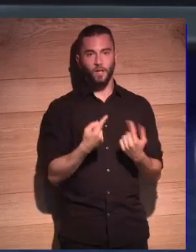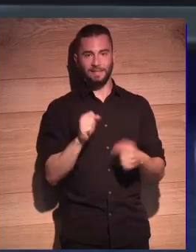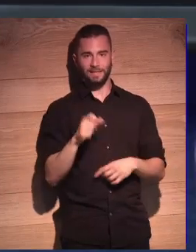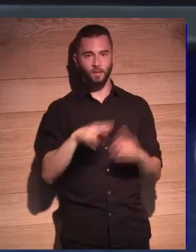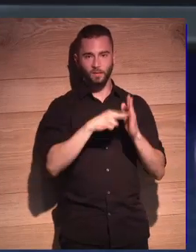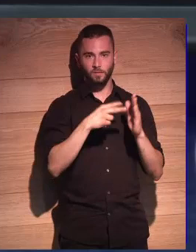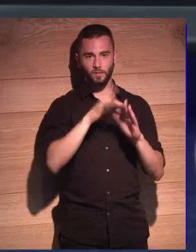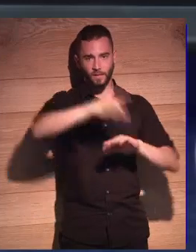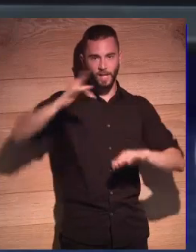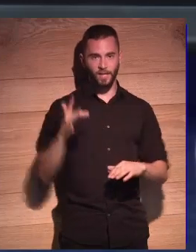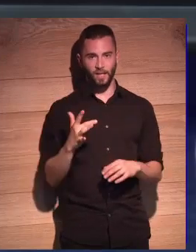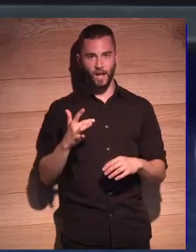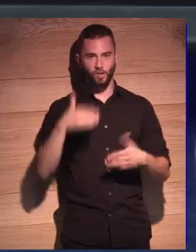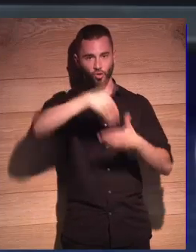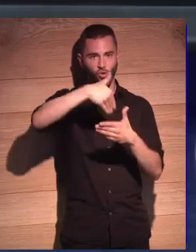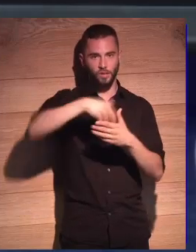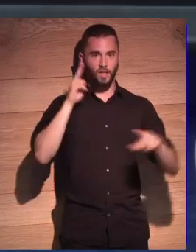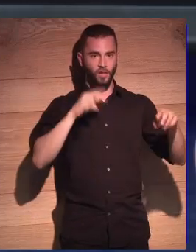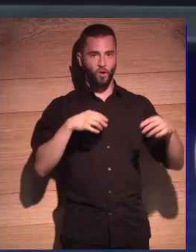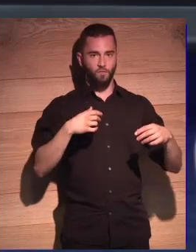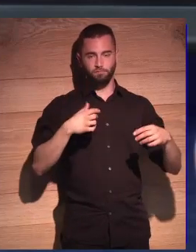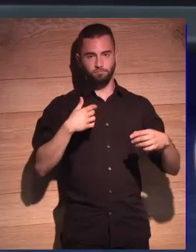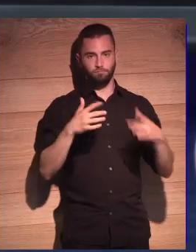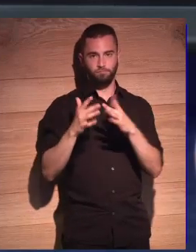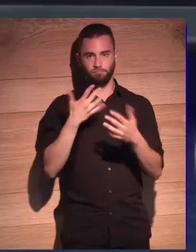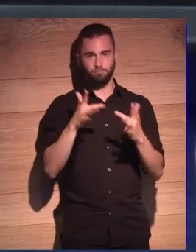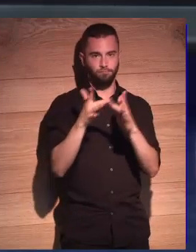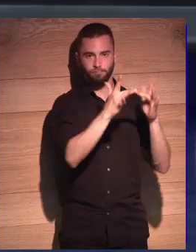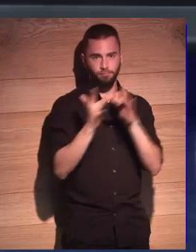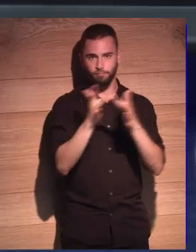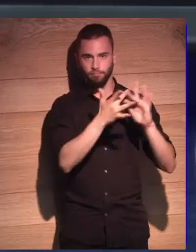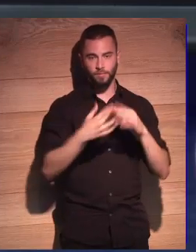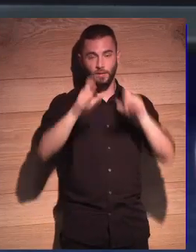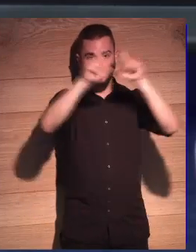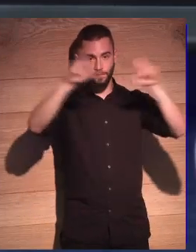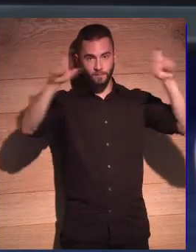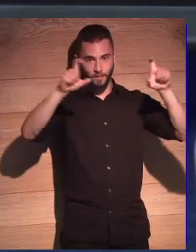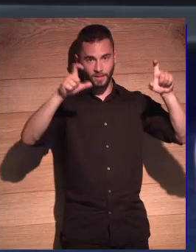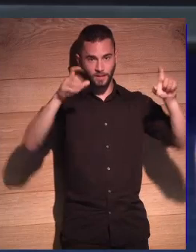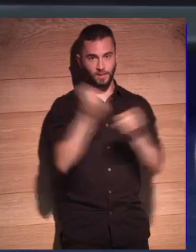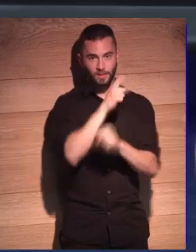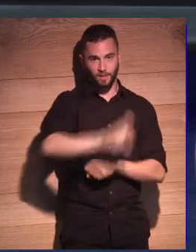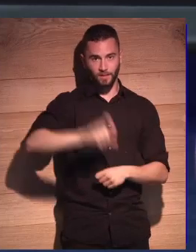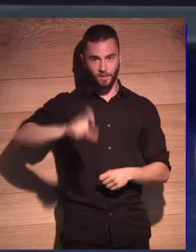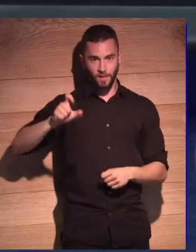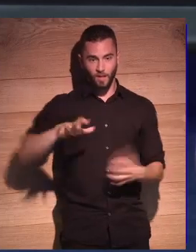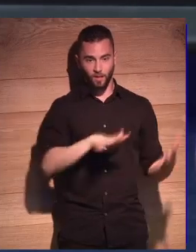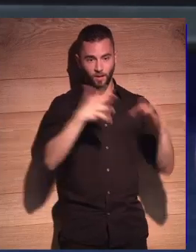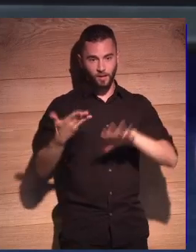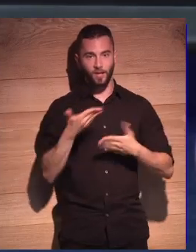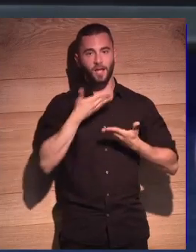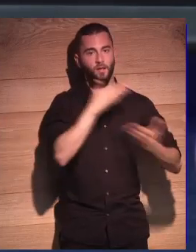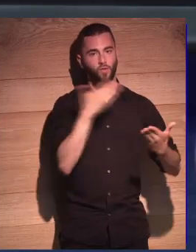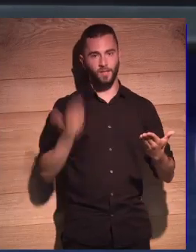to the digital skills where they interact with virtual content. So I think it's important that companies and developers can